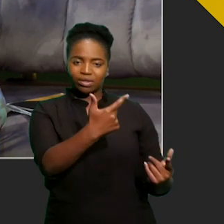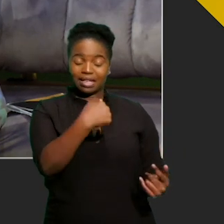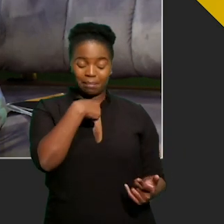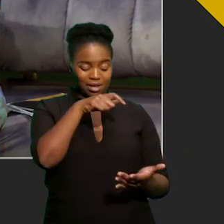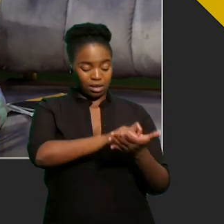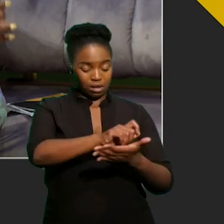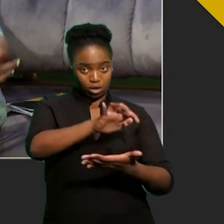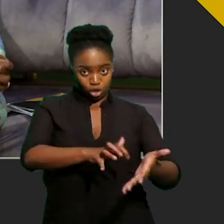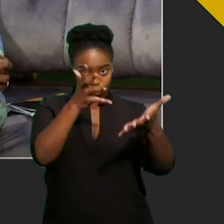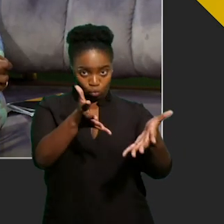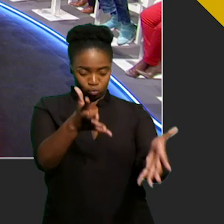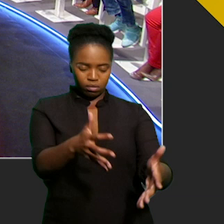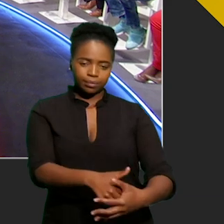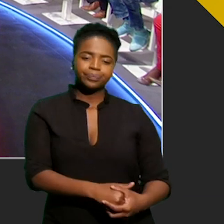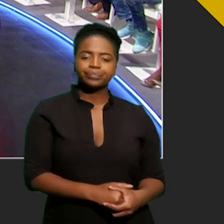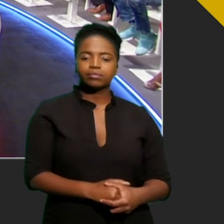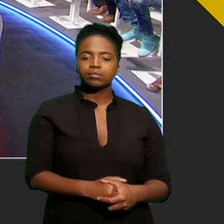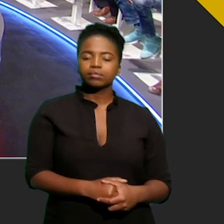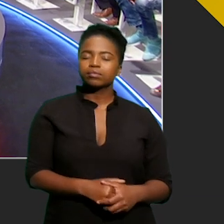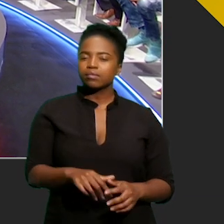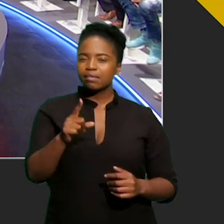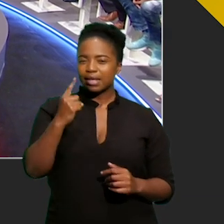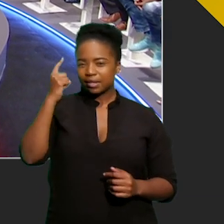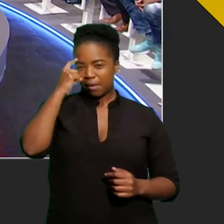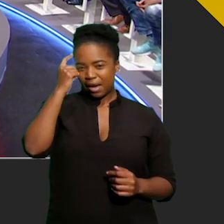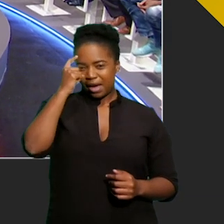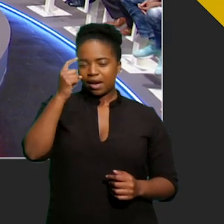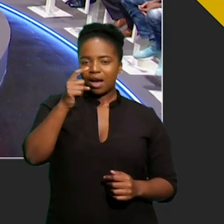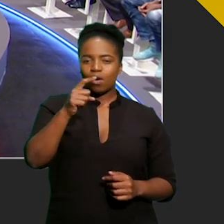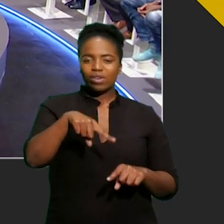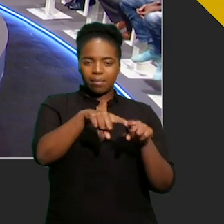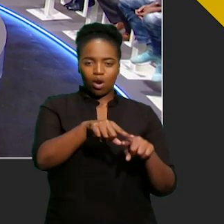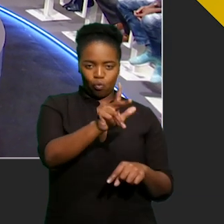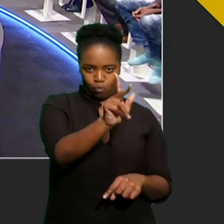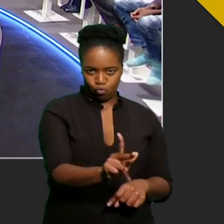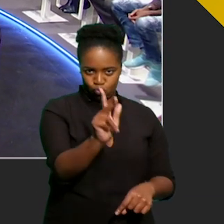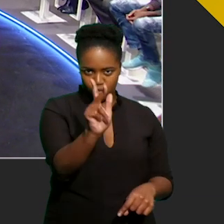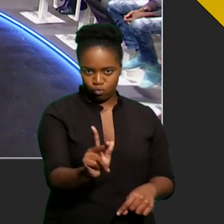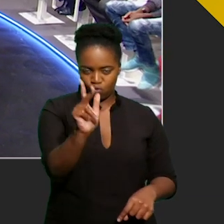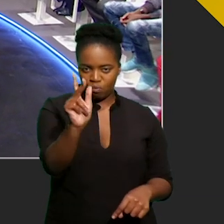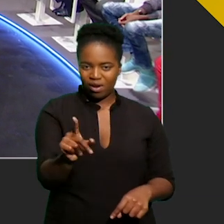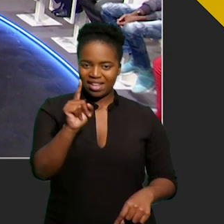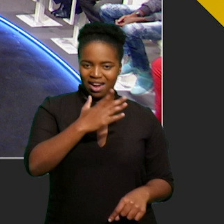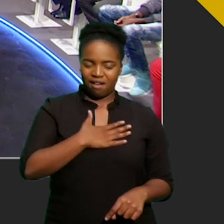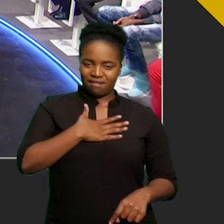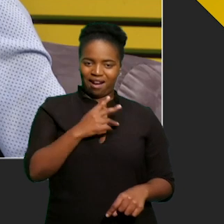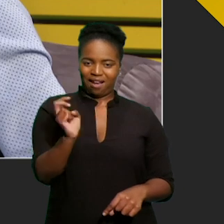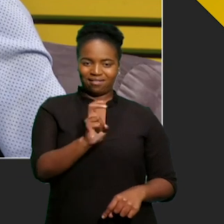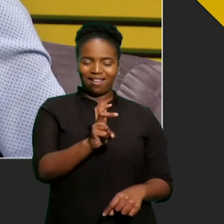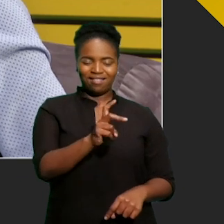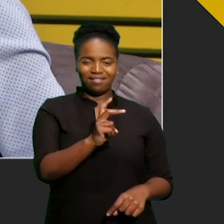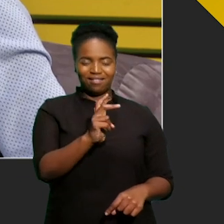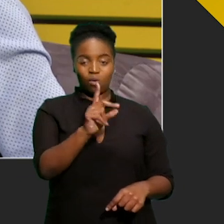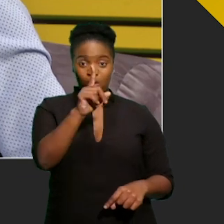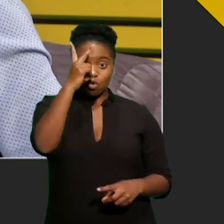the story as is? I think in Daba, igumuntu ngamunye among us, ukuthi wena